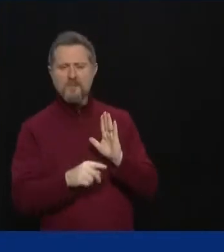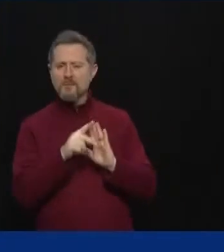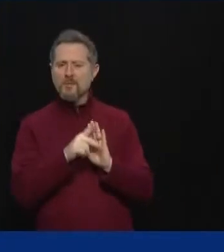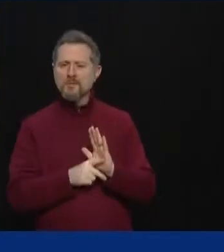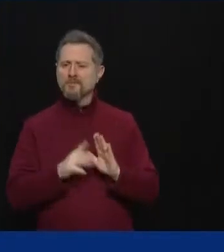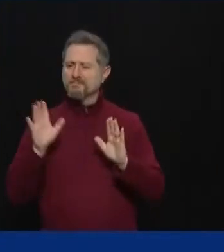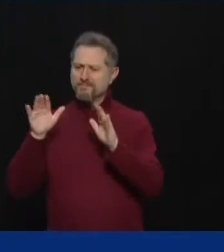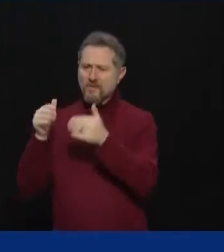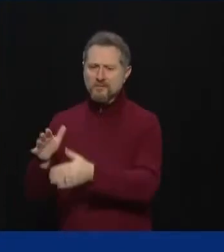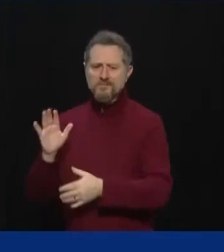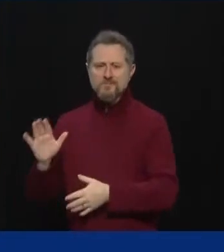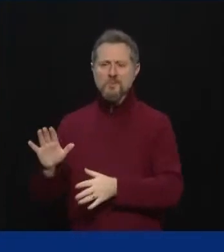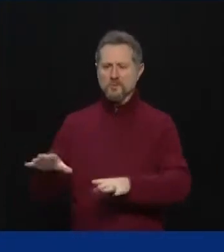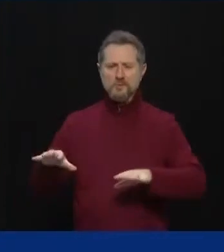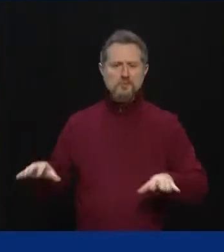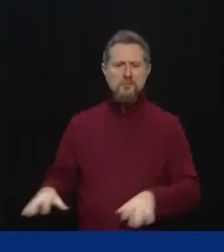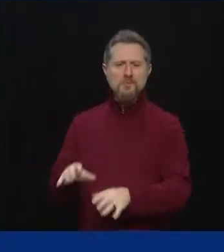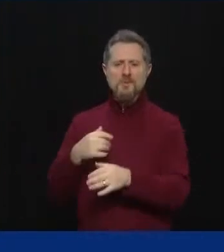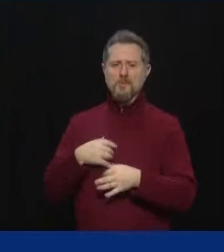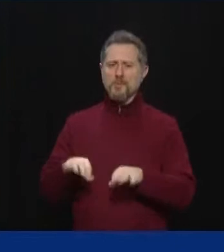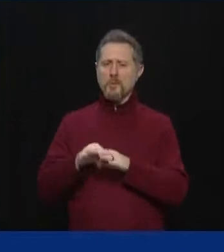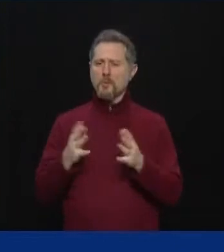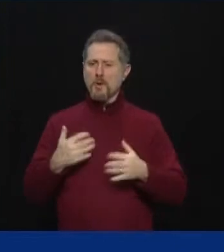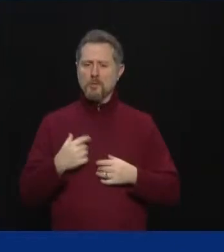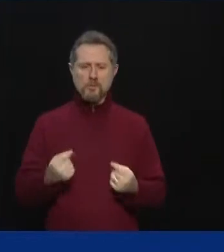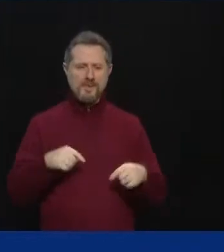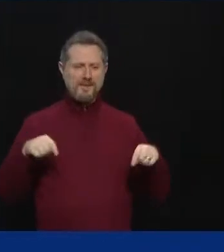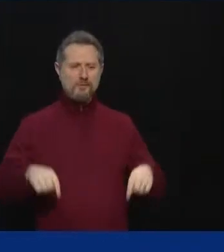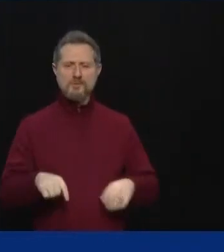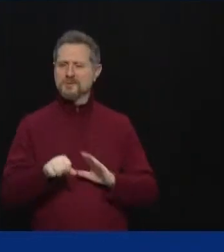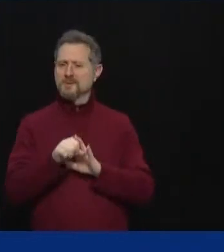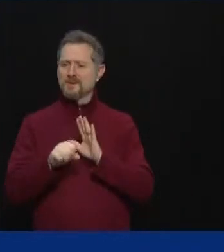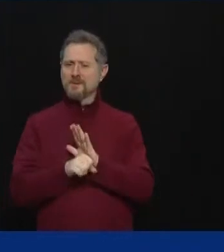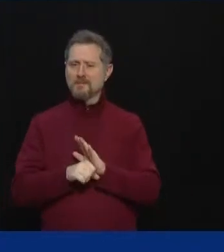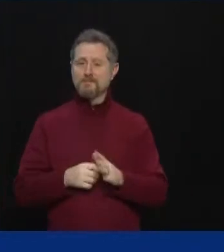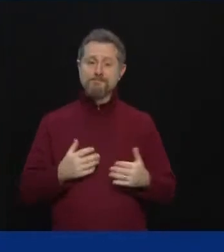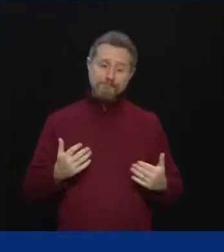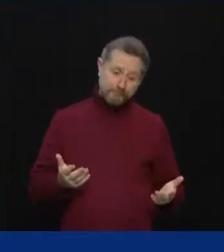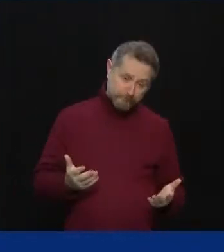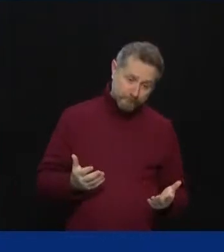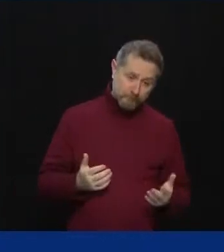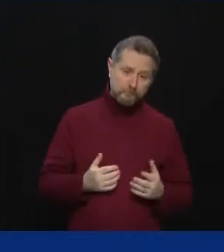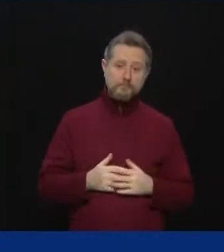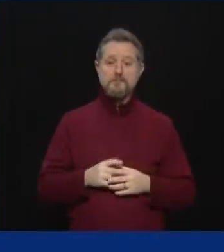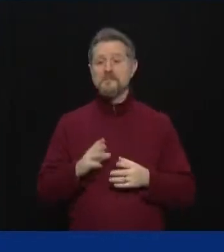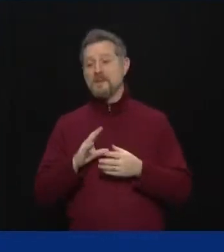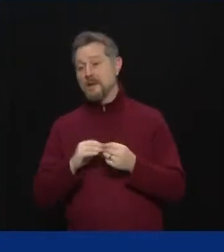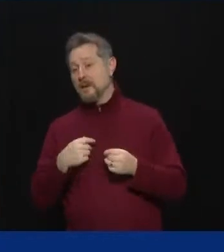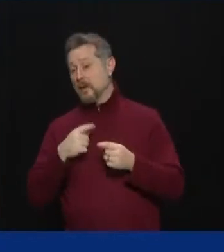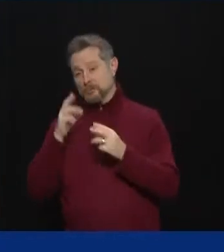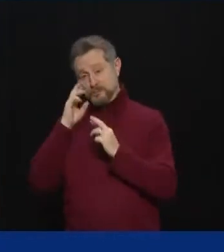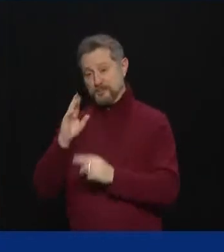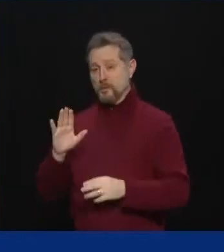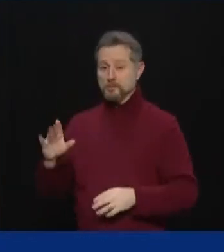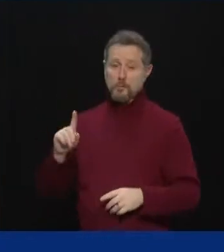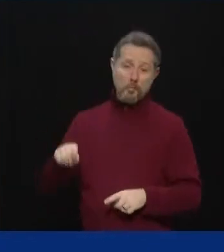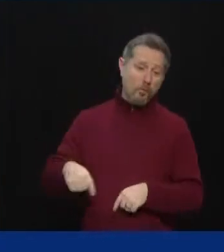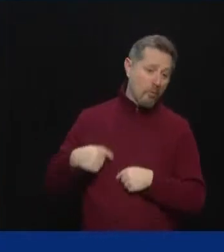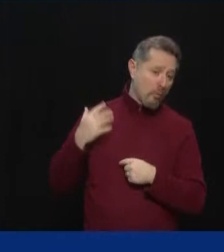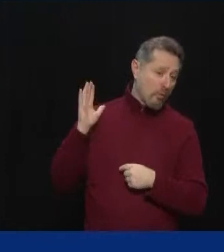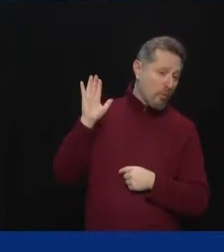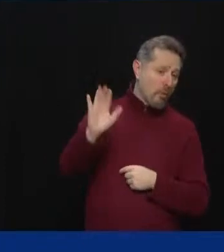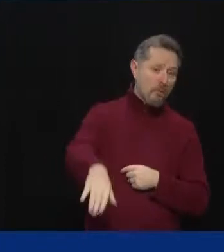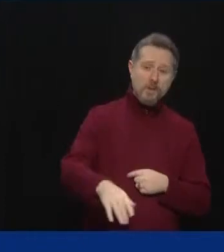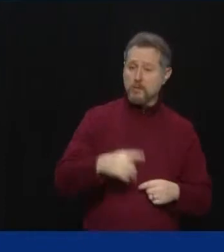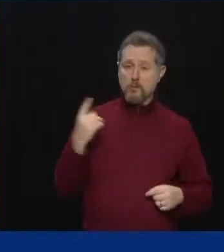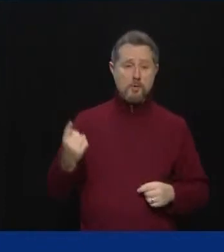support for what we're doing here in the state of New York. So all I can say is I respect her tremendously, always have. That it has never been